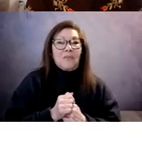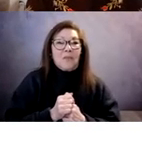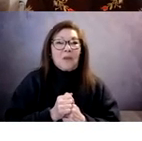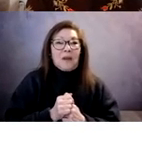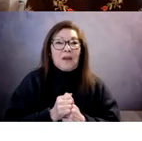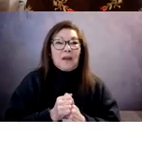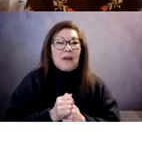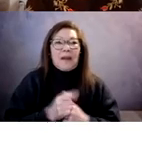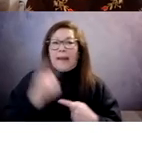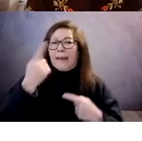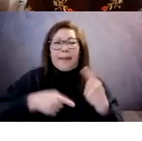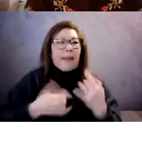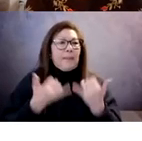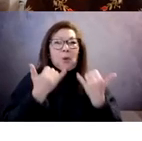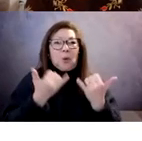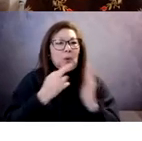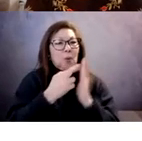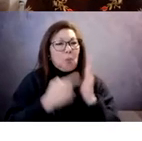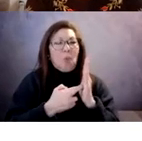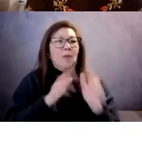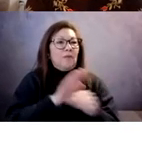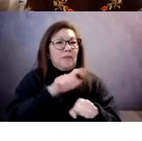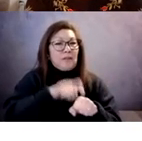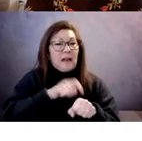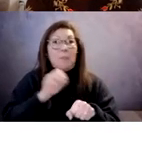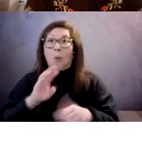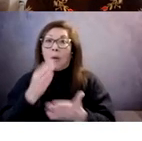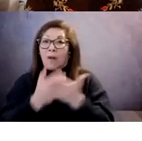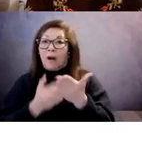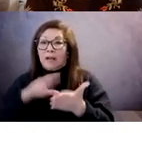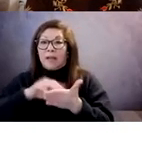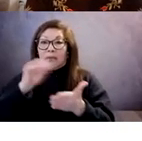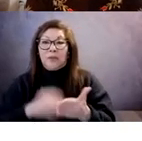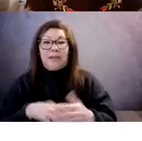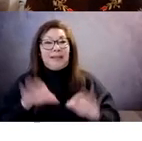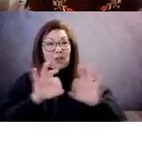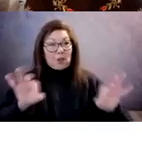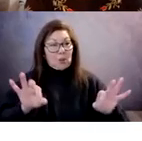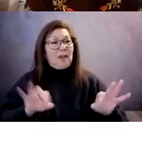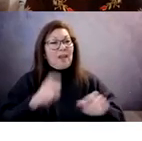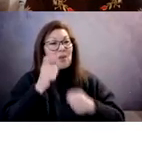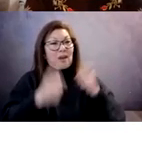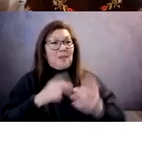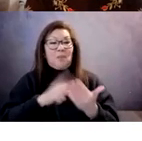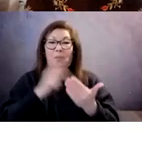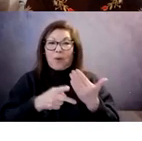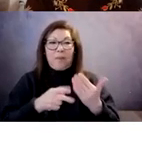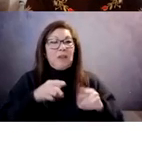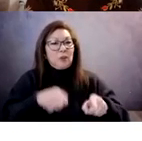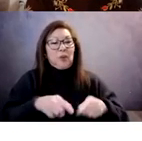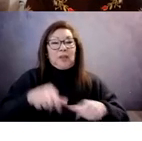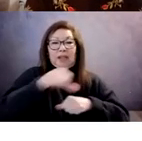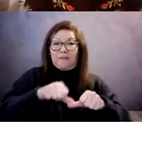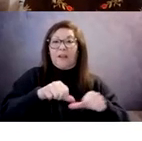You cannot be currently enrolled as a full-time or part-time student in a degree granting program during the